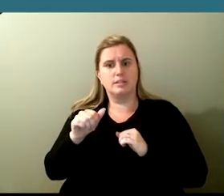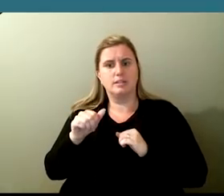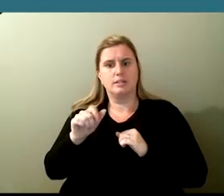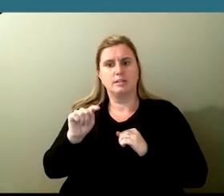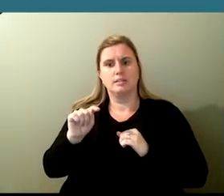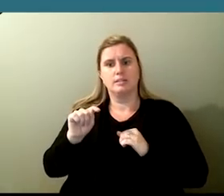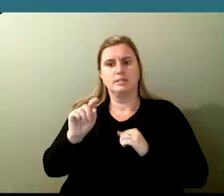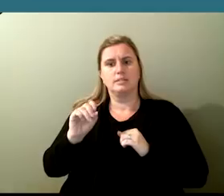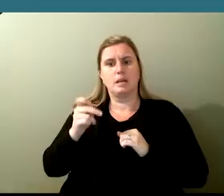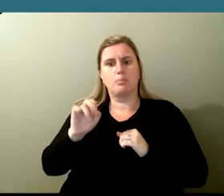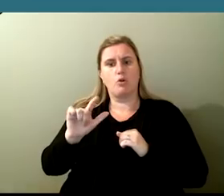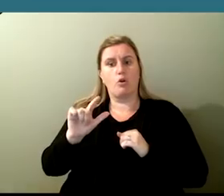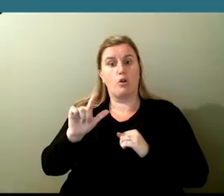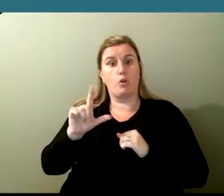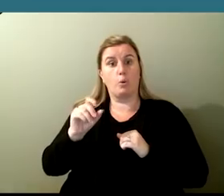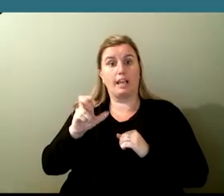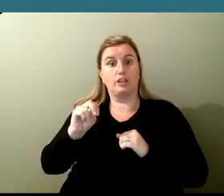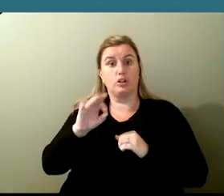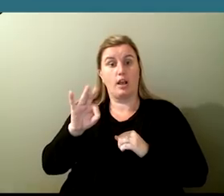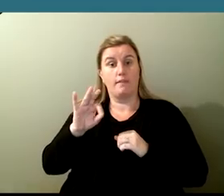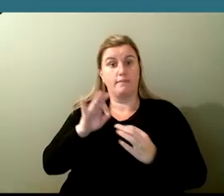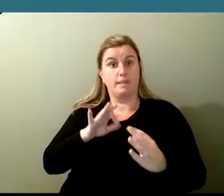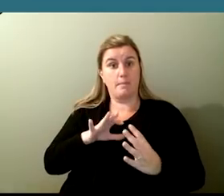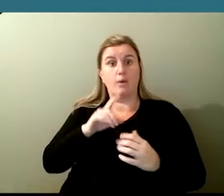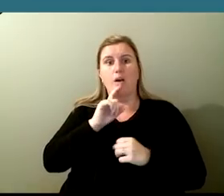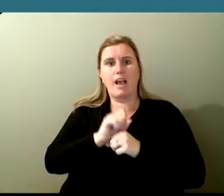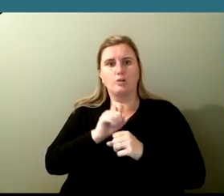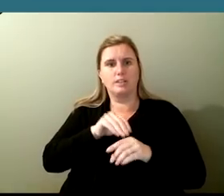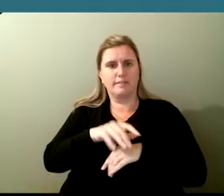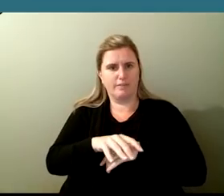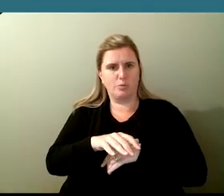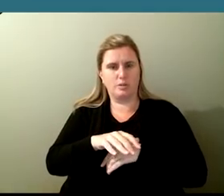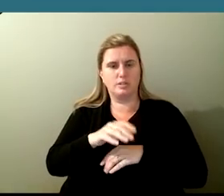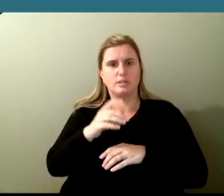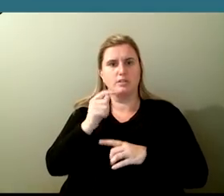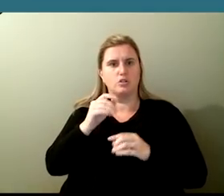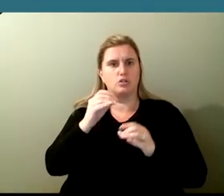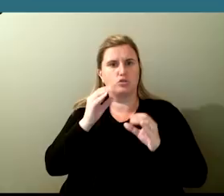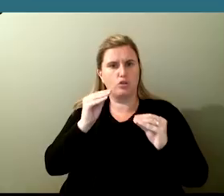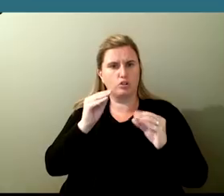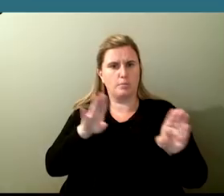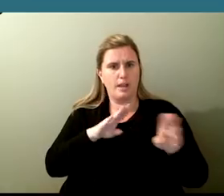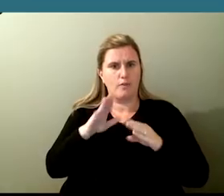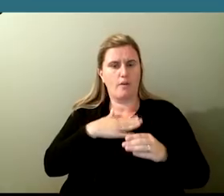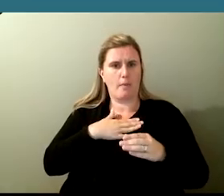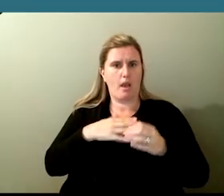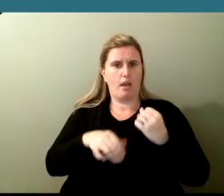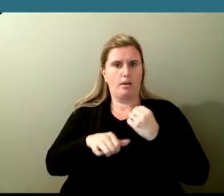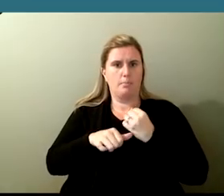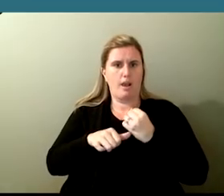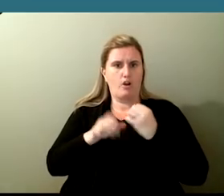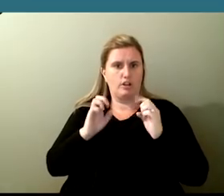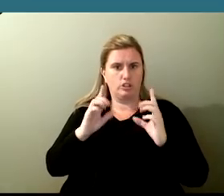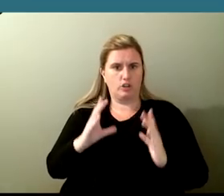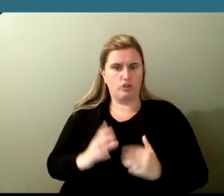feedback going to influence the behavior, the instructional behavior of my peer educators? You